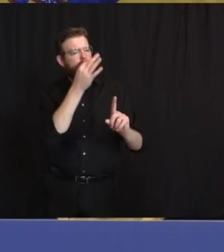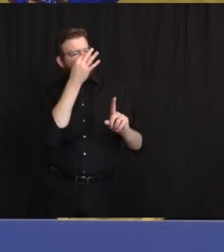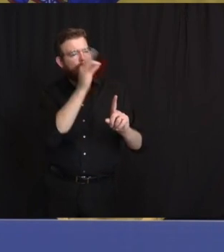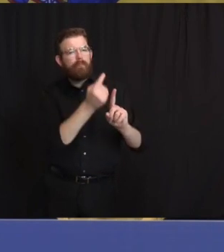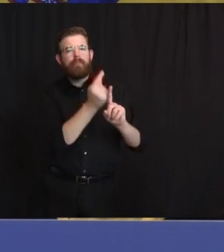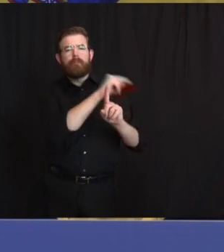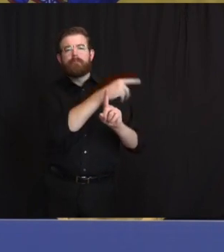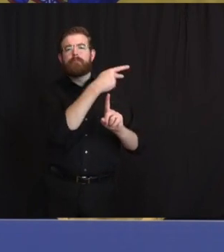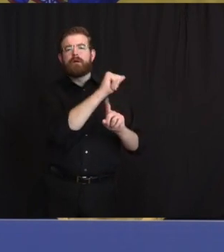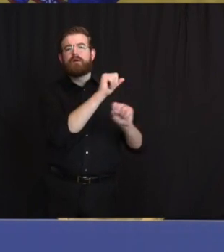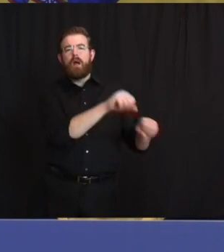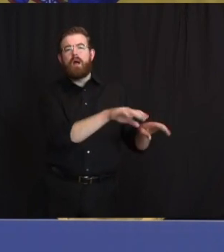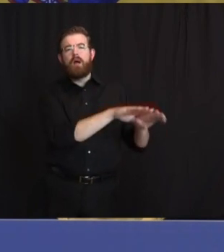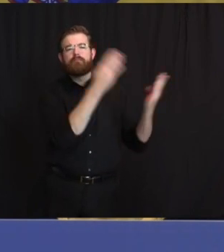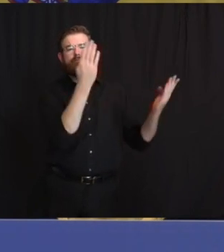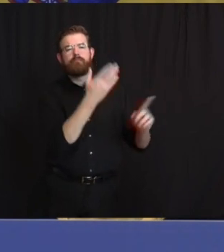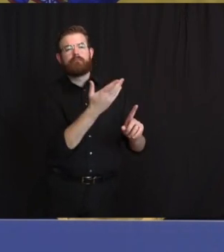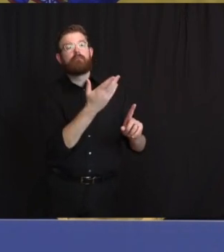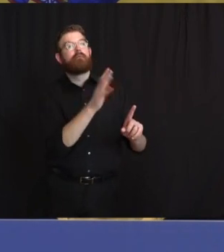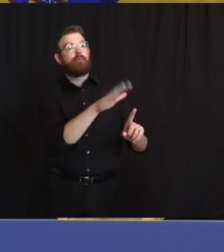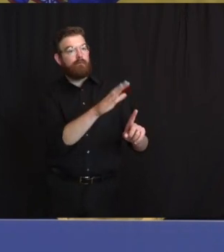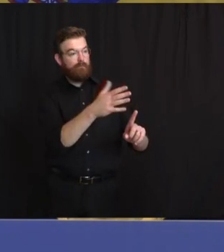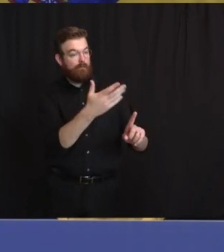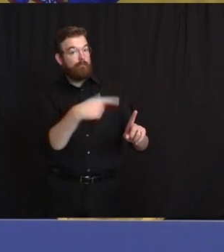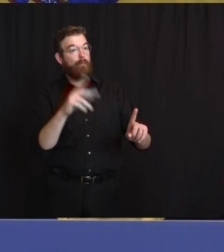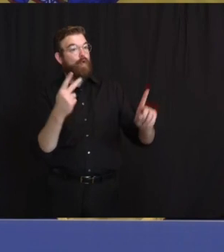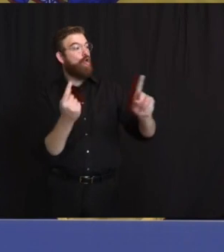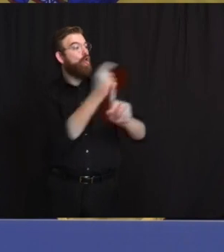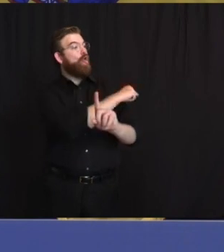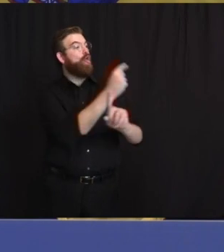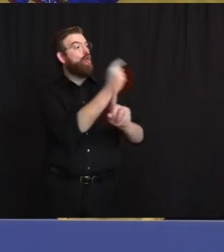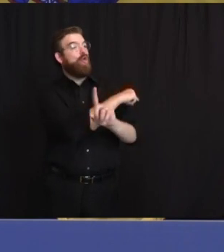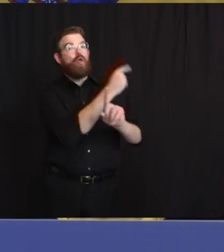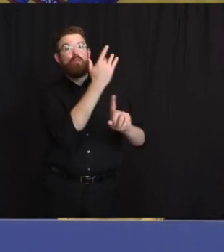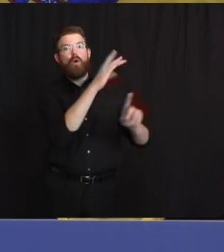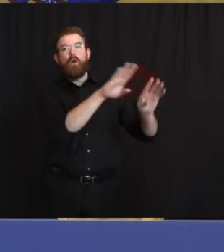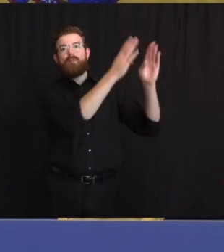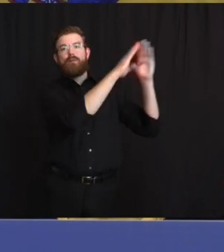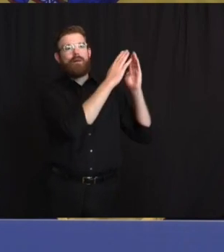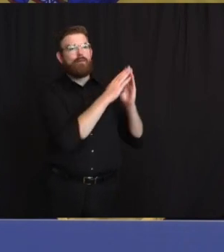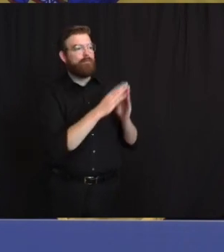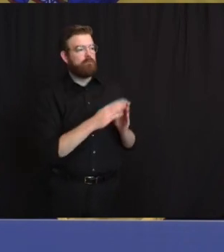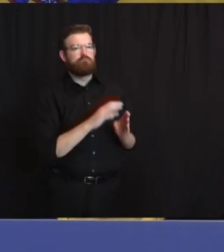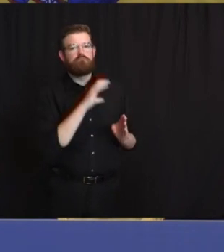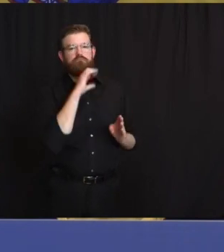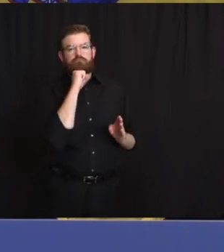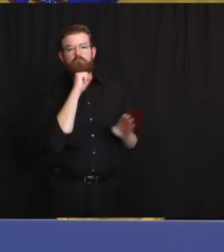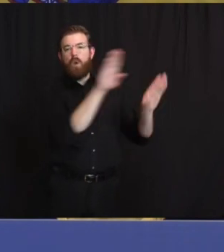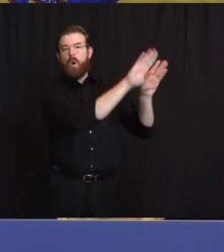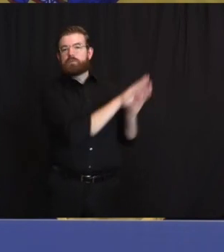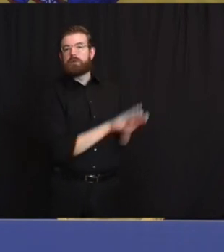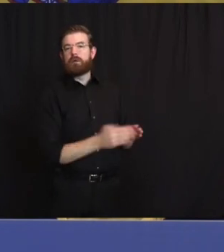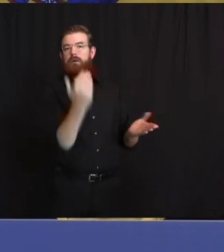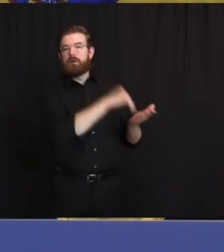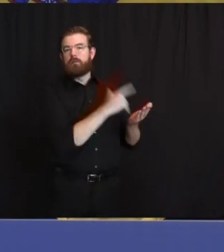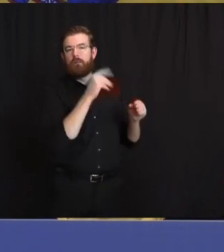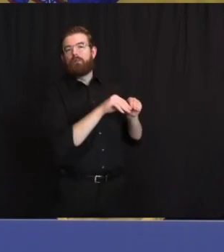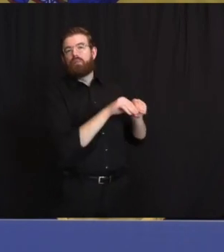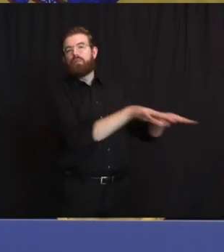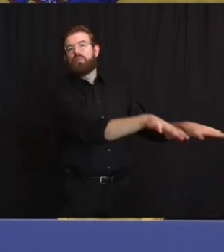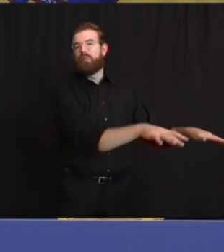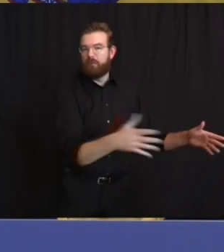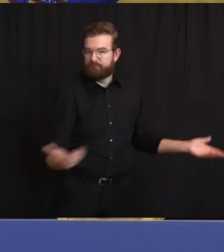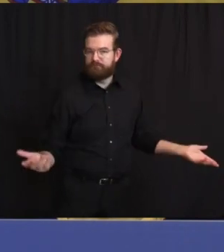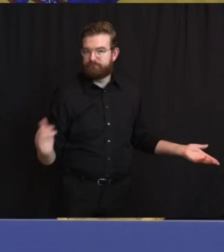is on fires dying down elsewhere in the country. I was going to say the world, but no one's traveling to the world